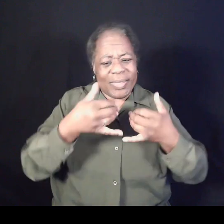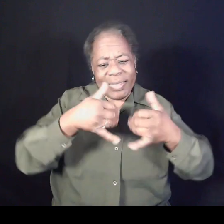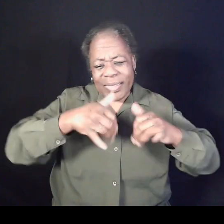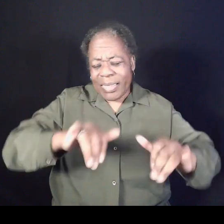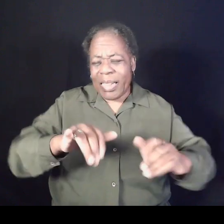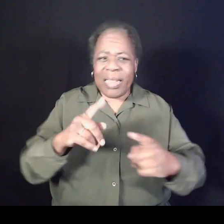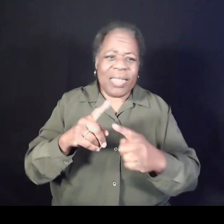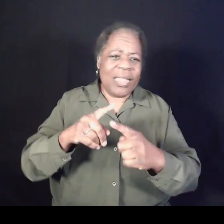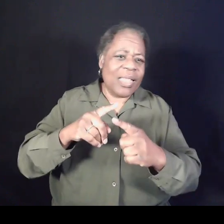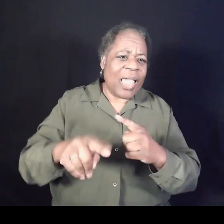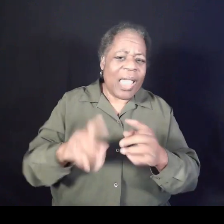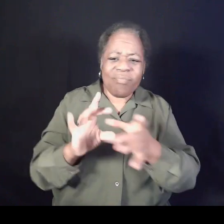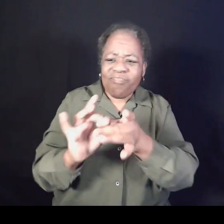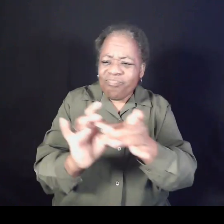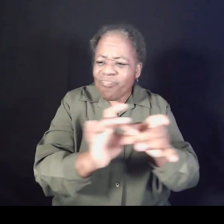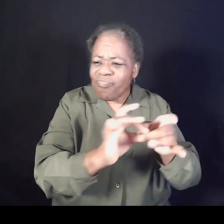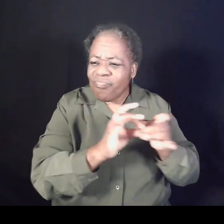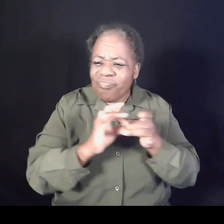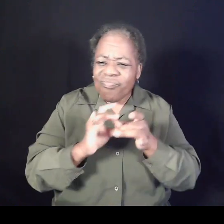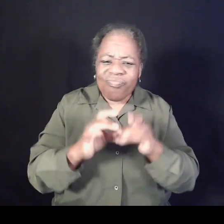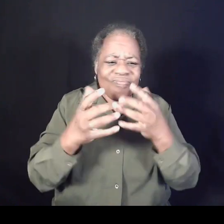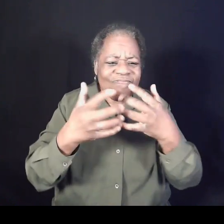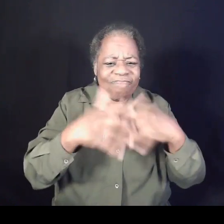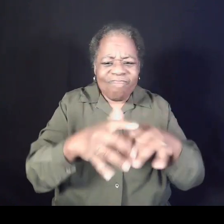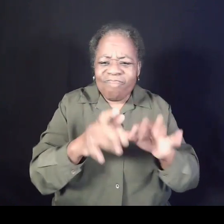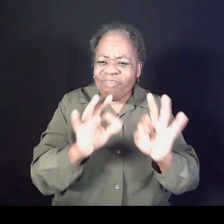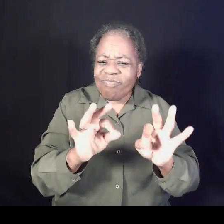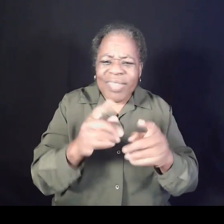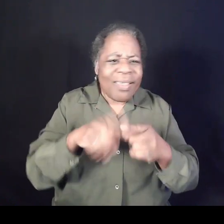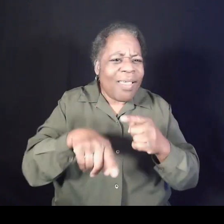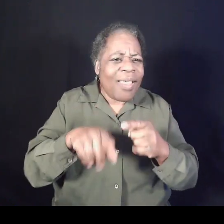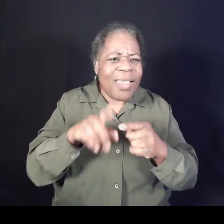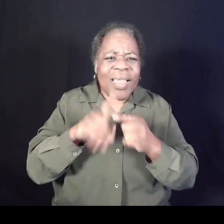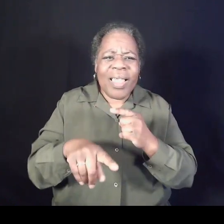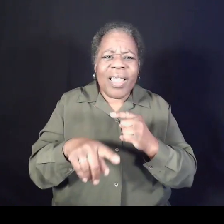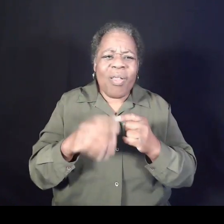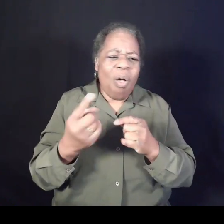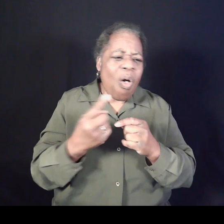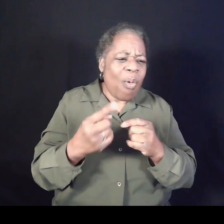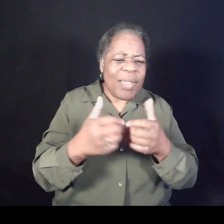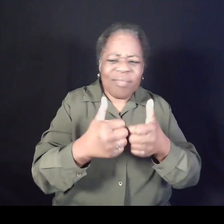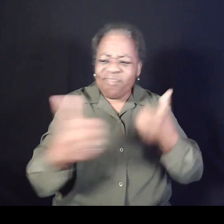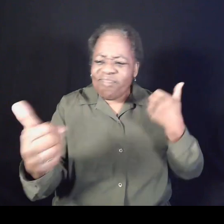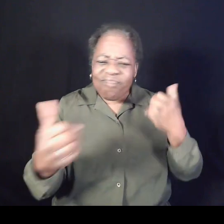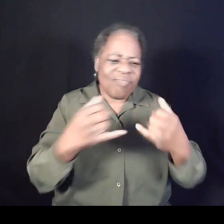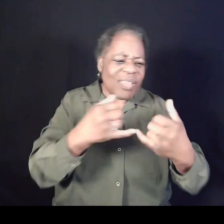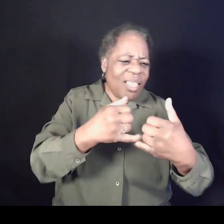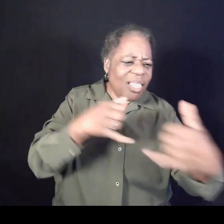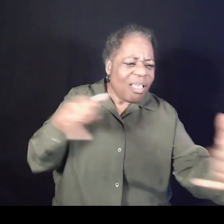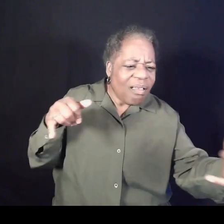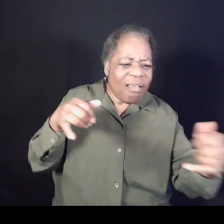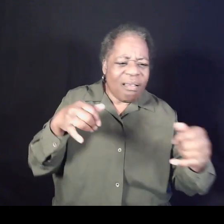seem to get along with each other? We're always choosing sides, always drawing lines.